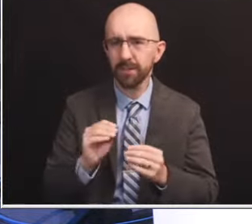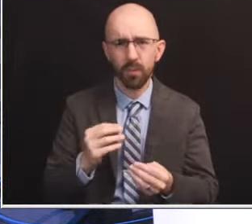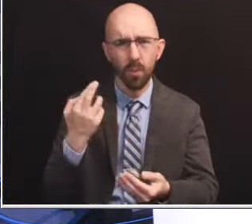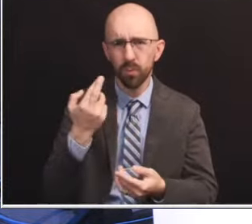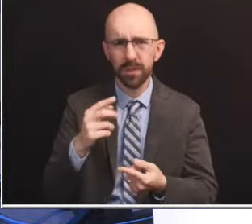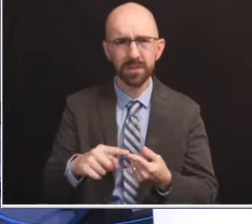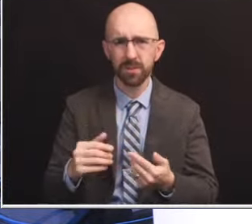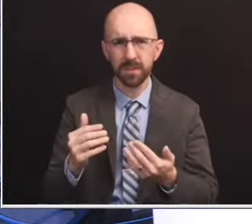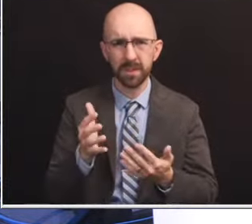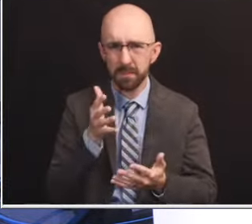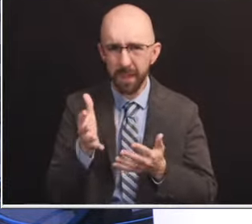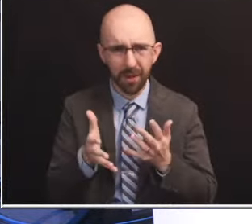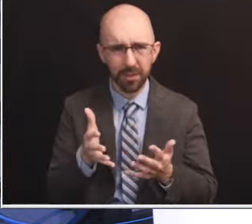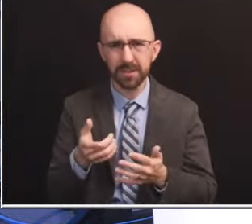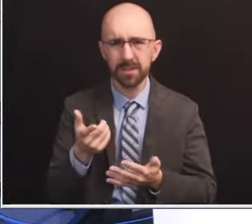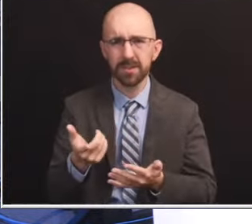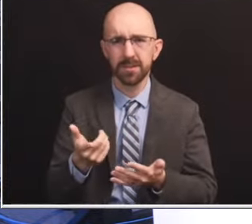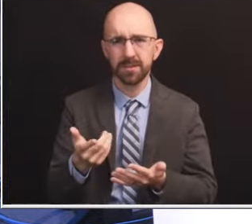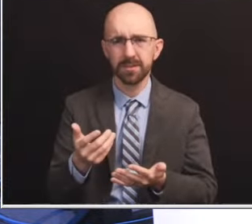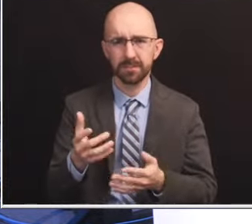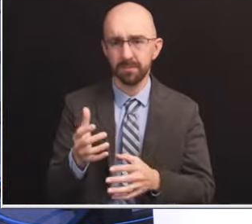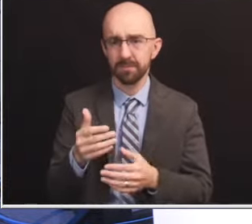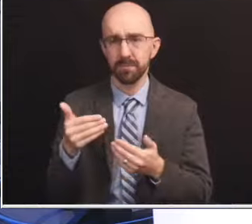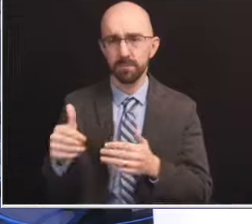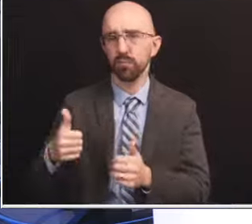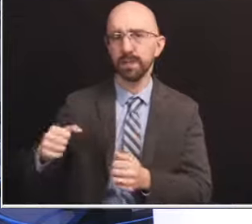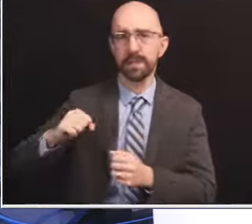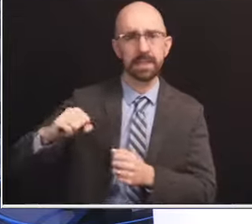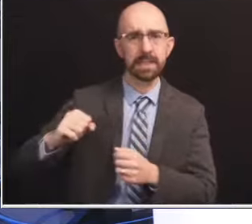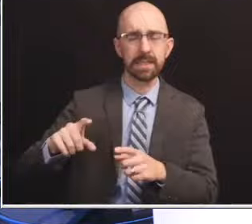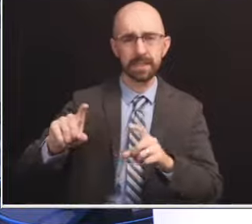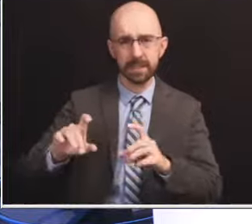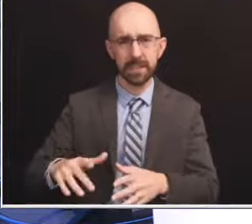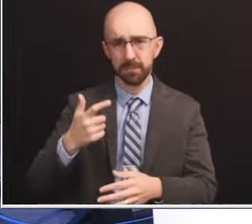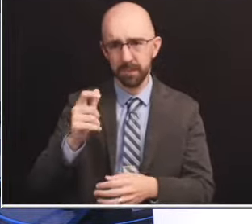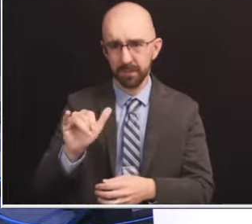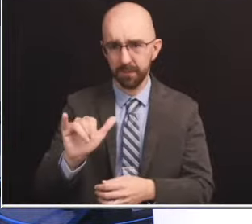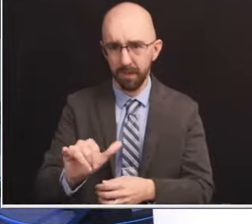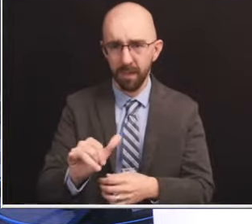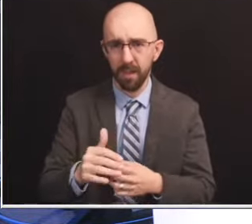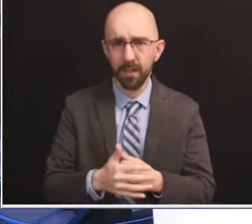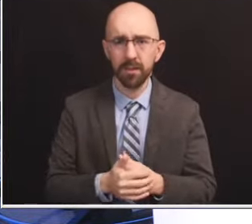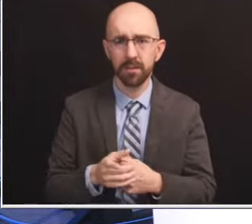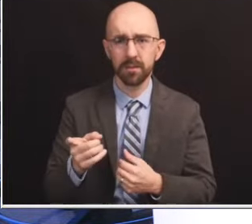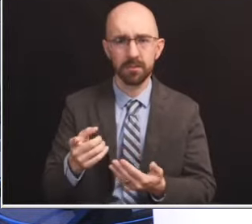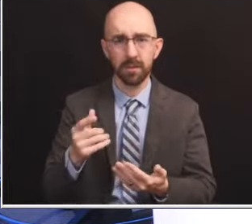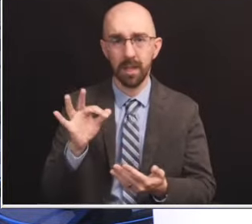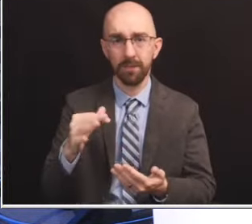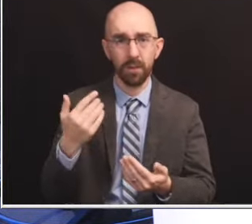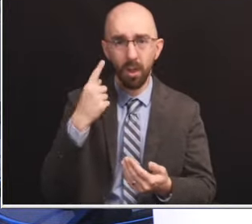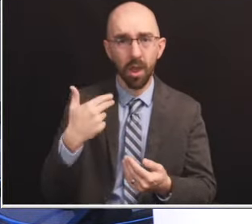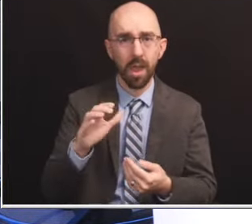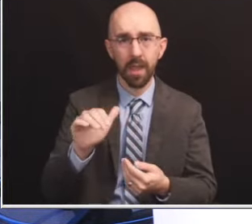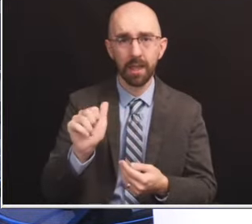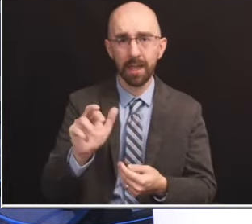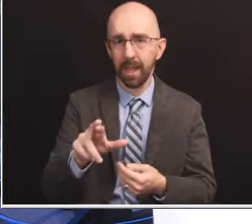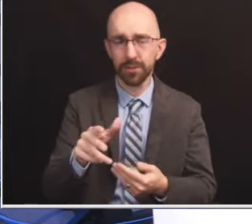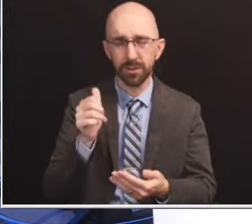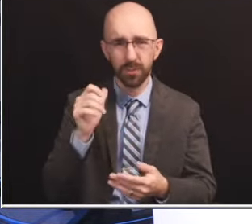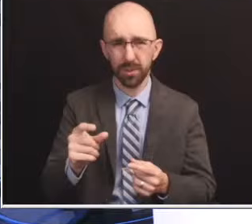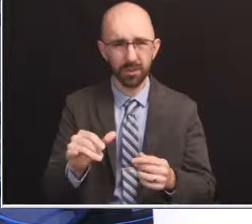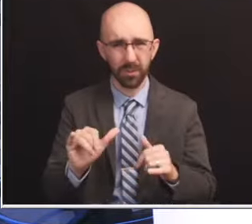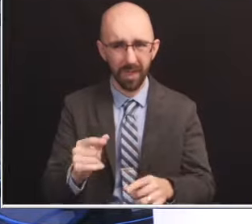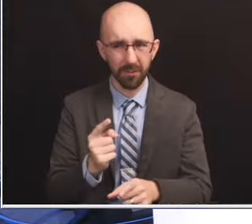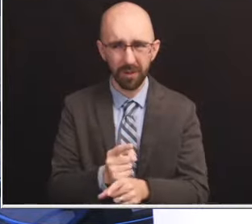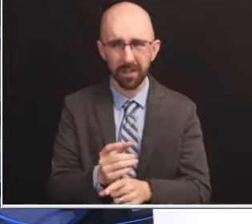but they resist getting tested because of that. And you wouldn't do that if you thought you had cancer, right? 100%. It's a very strange